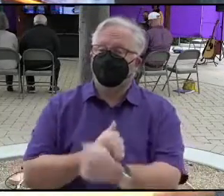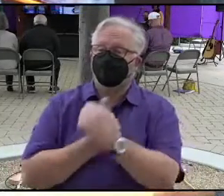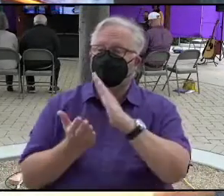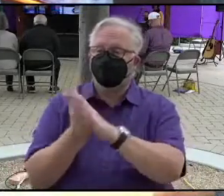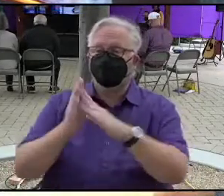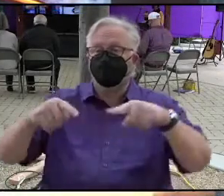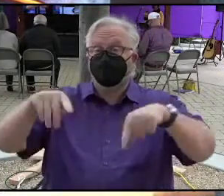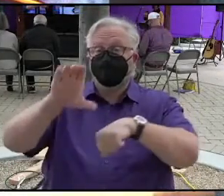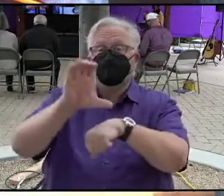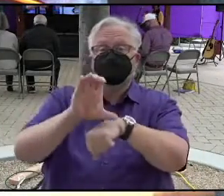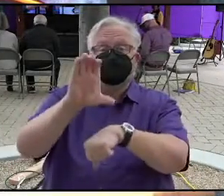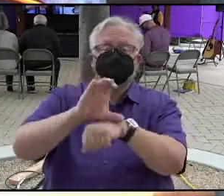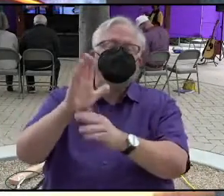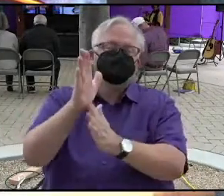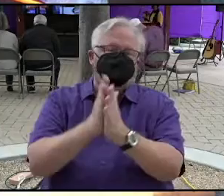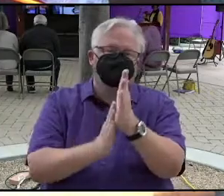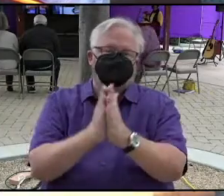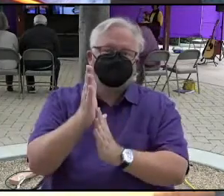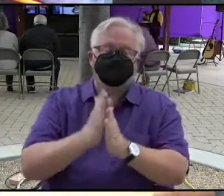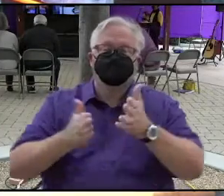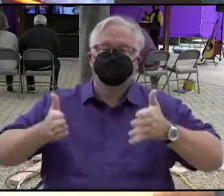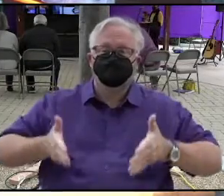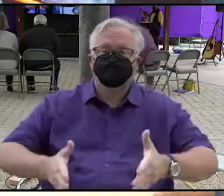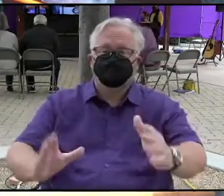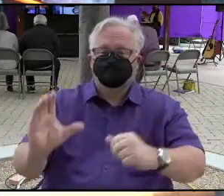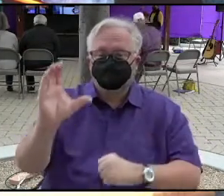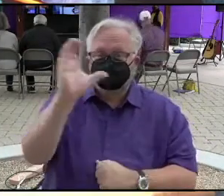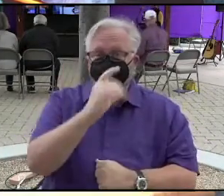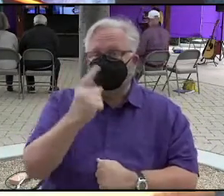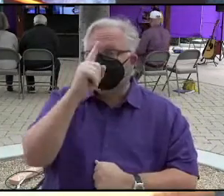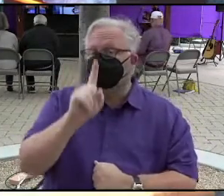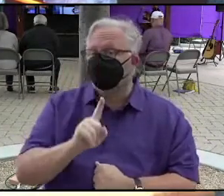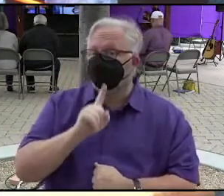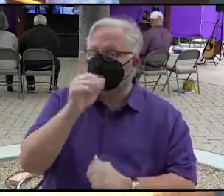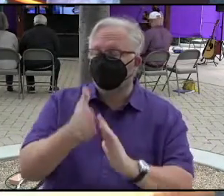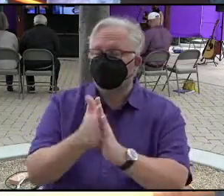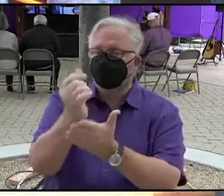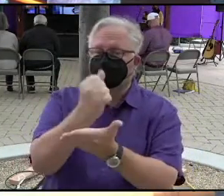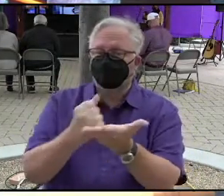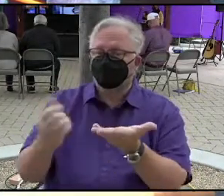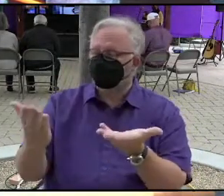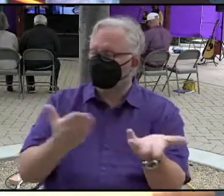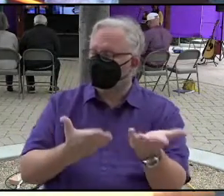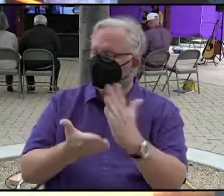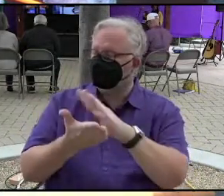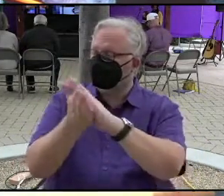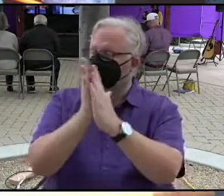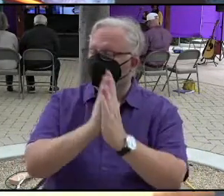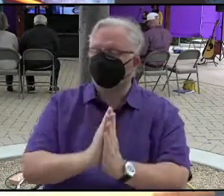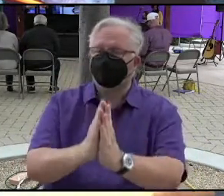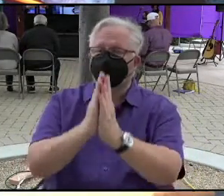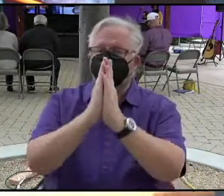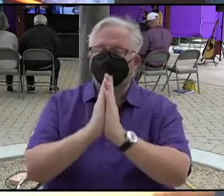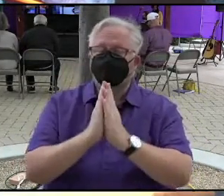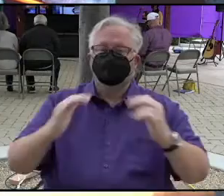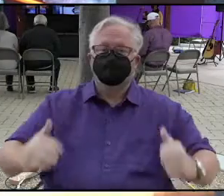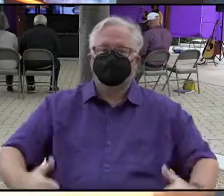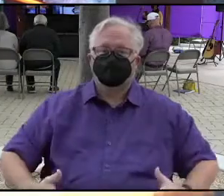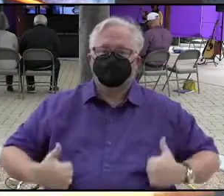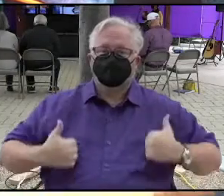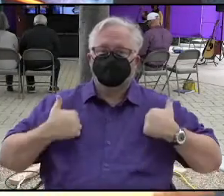The spirit of this church. May the quest for truth be its sacrament and service be its